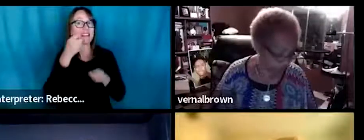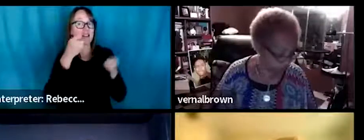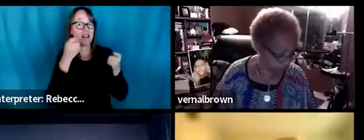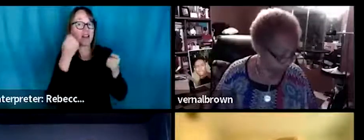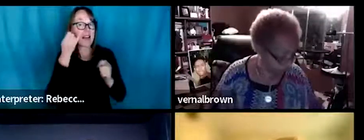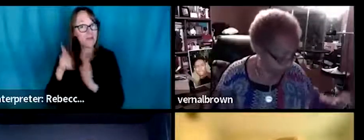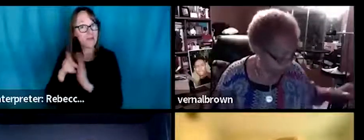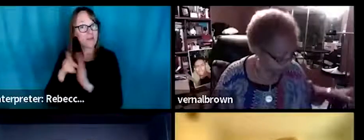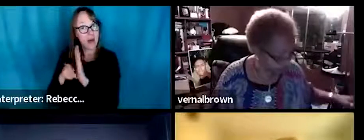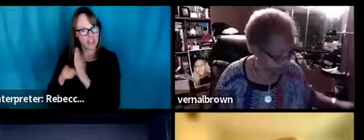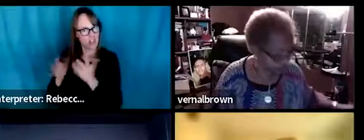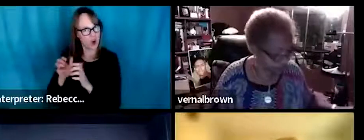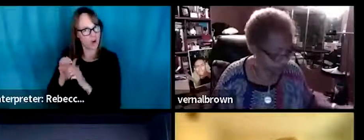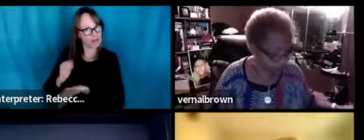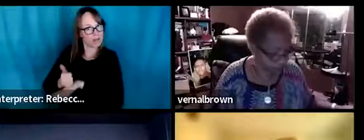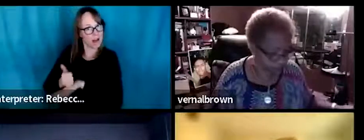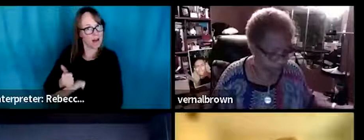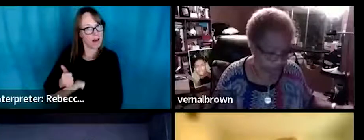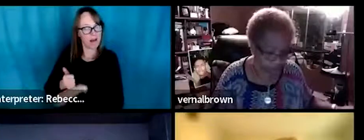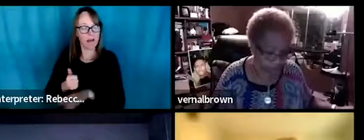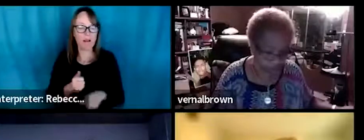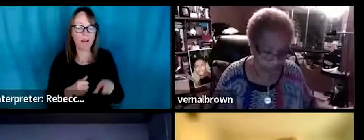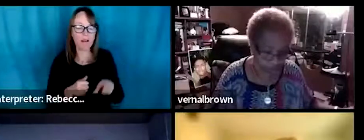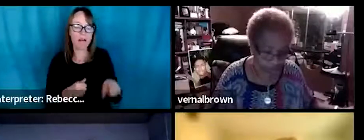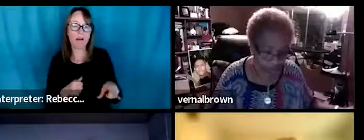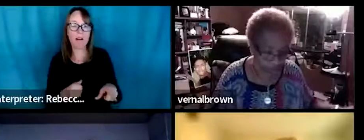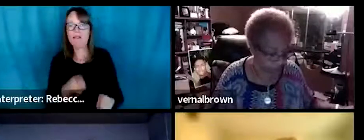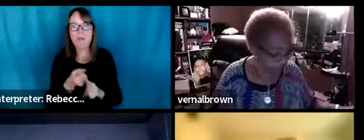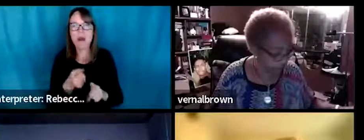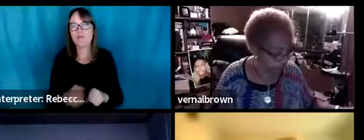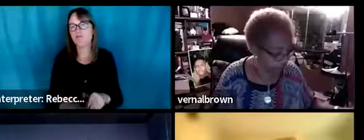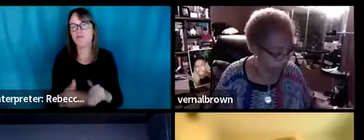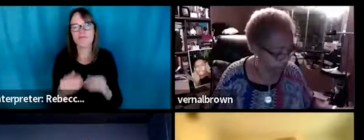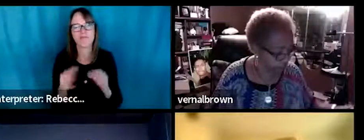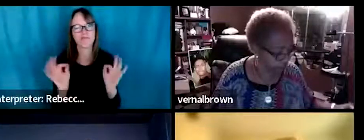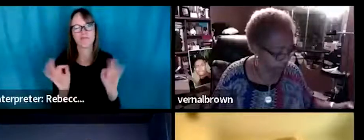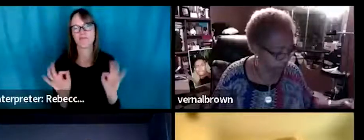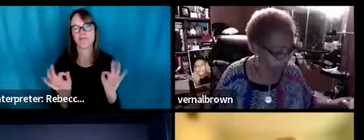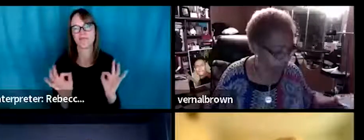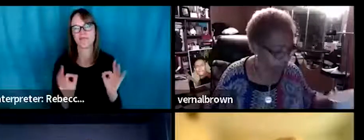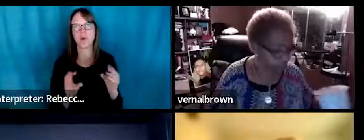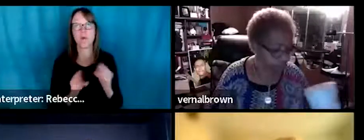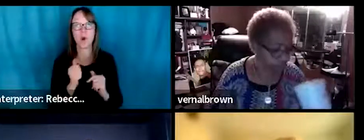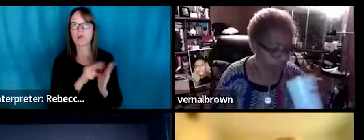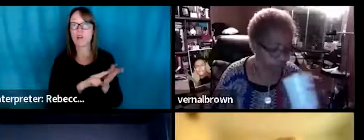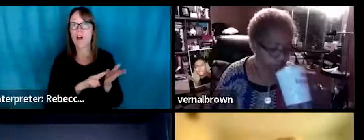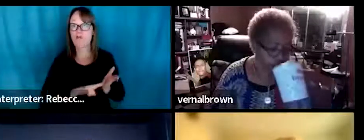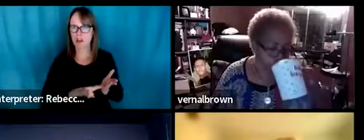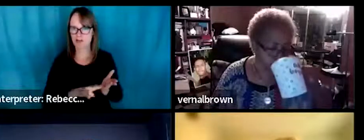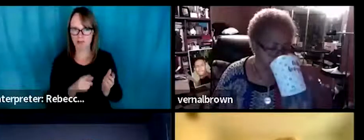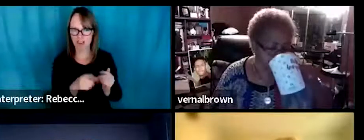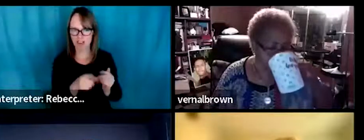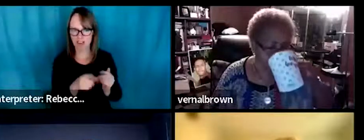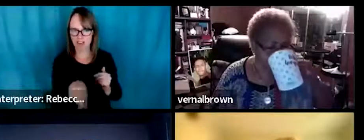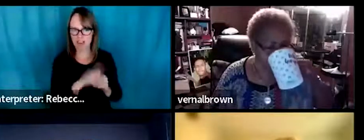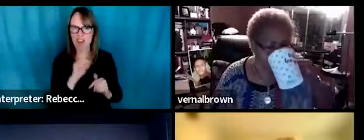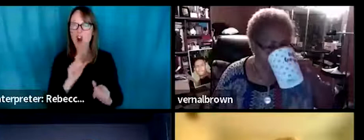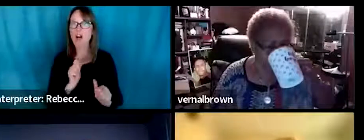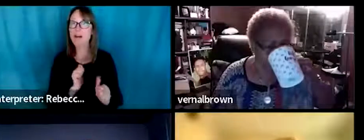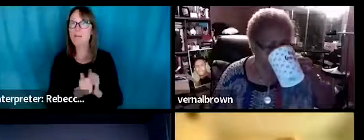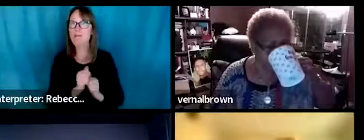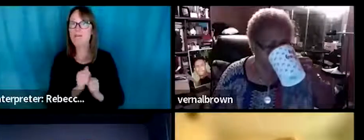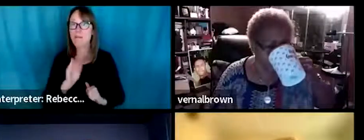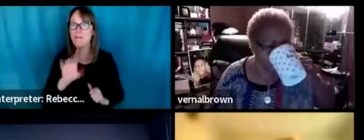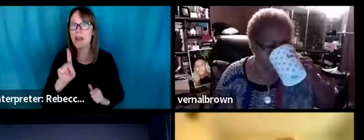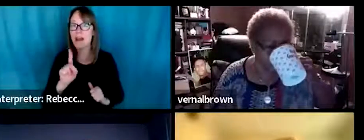in the spreadsheet, the impact would have been minimal because most of the contracts that you approve are competitive bid contracts over $1 million